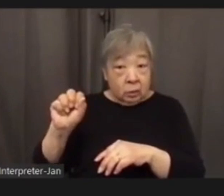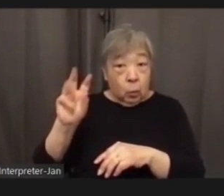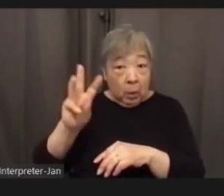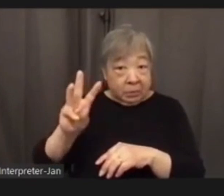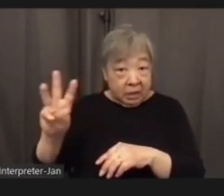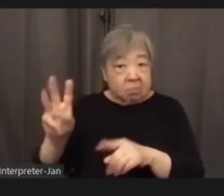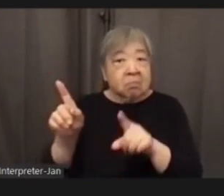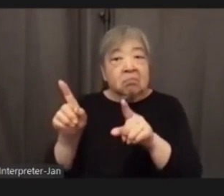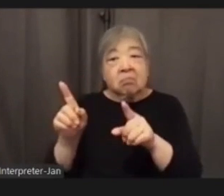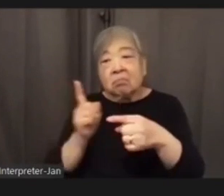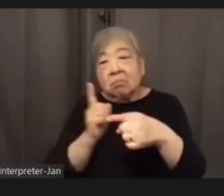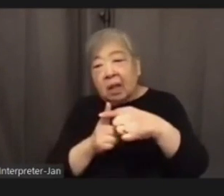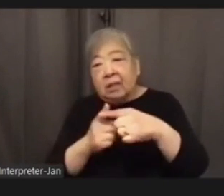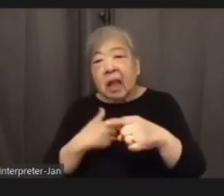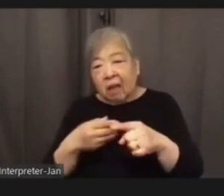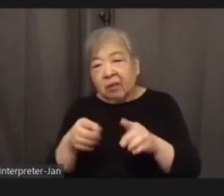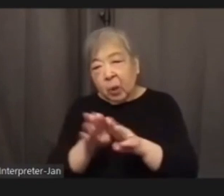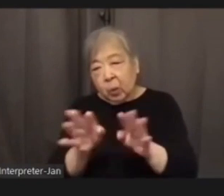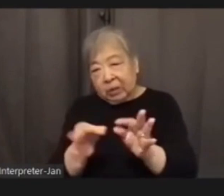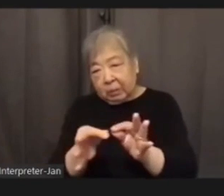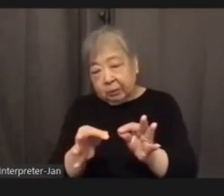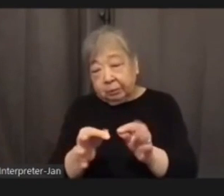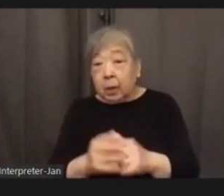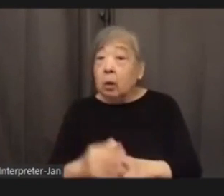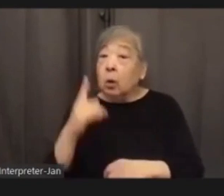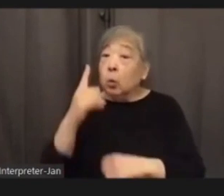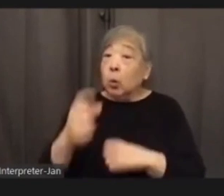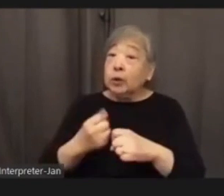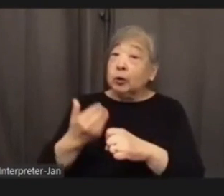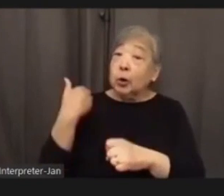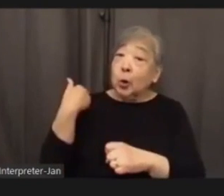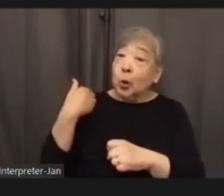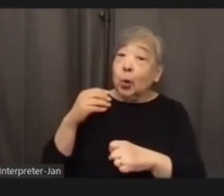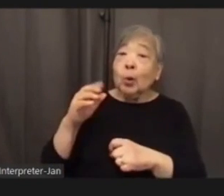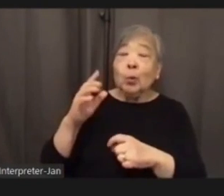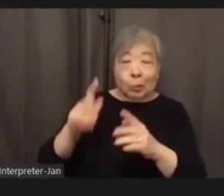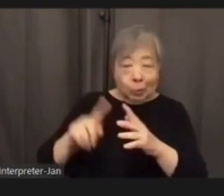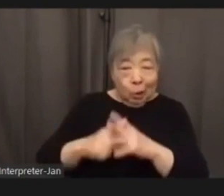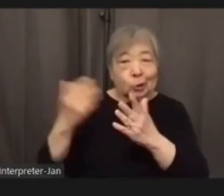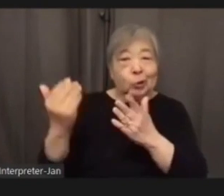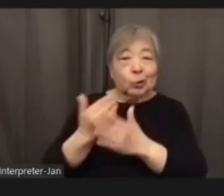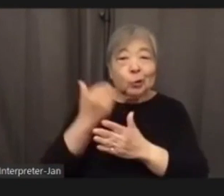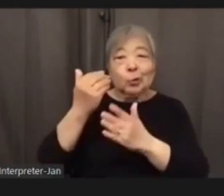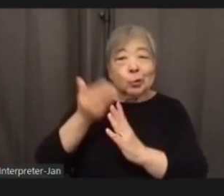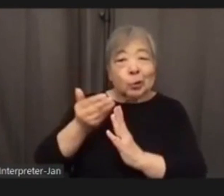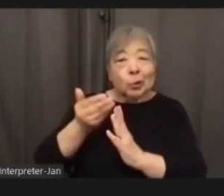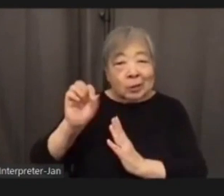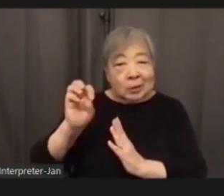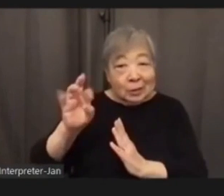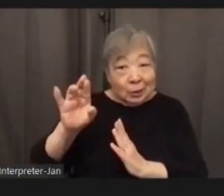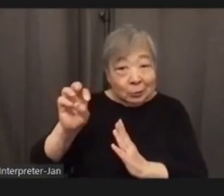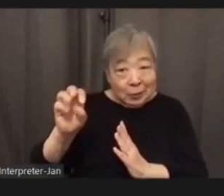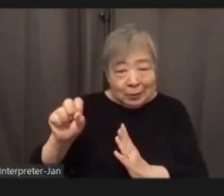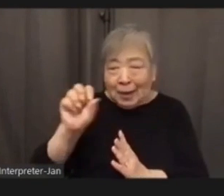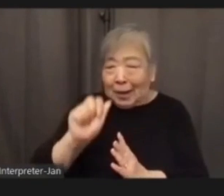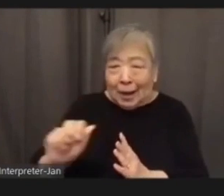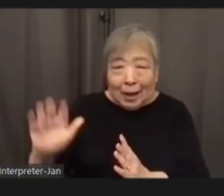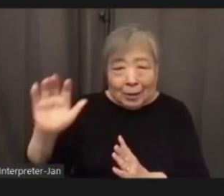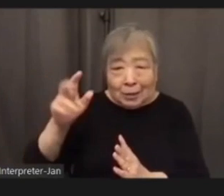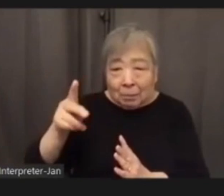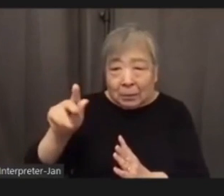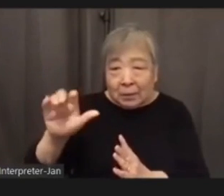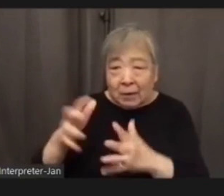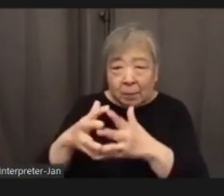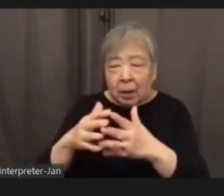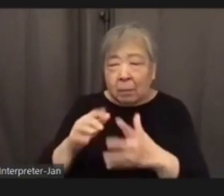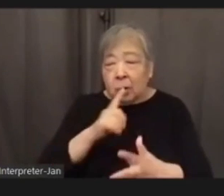well. Now, a year ago, Smithsonian Folkways launched its new Asian Pacific America series. I'm so proud of it